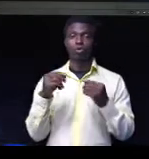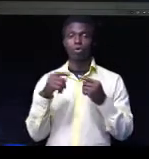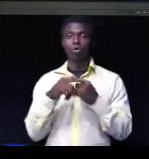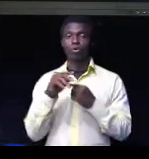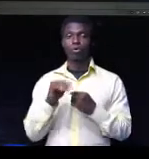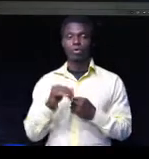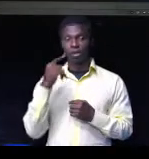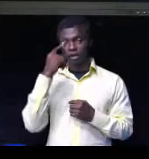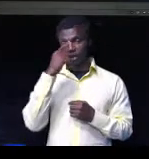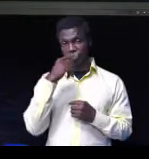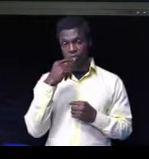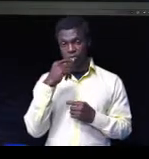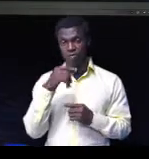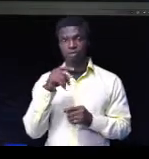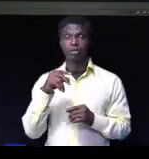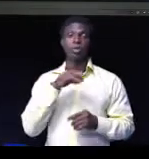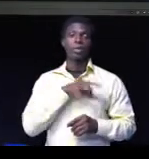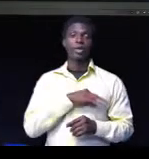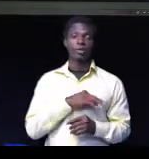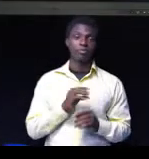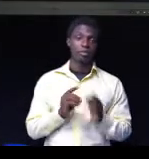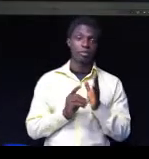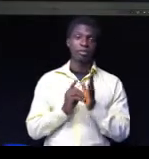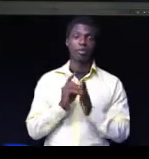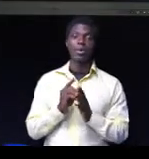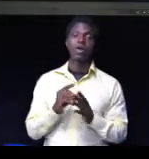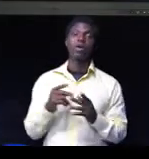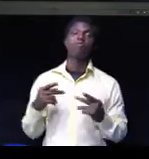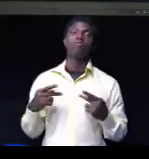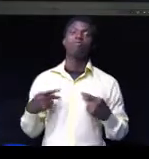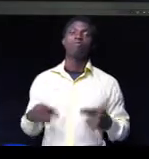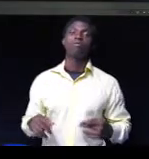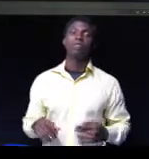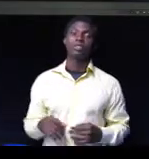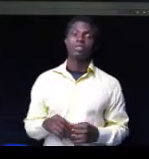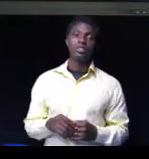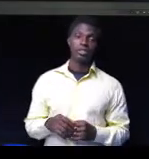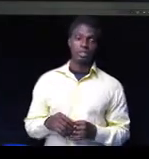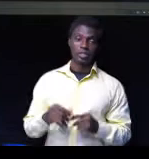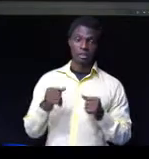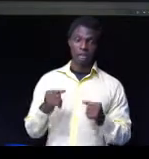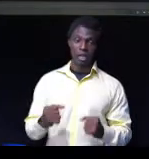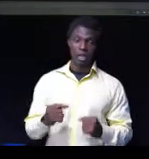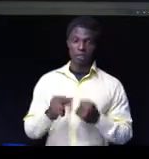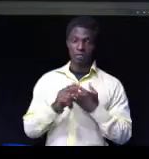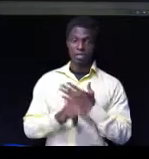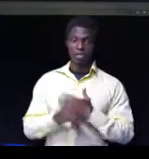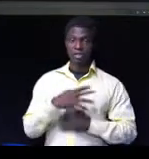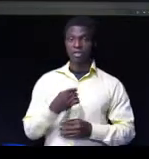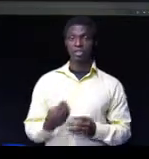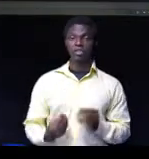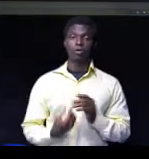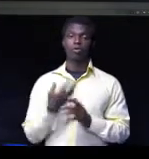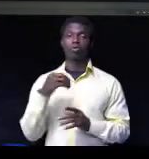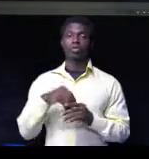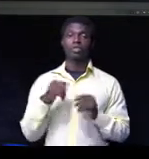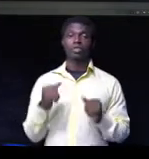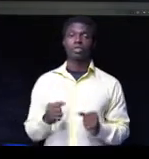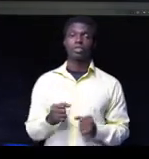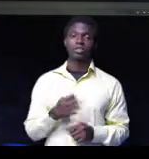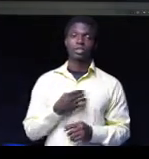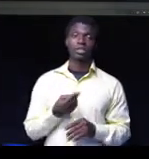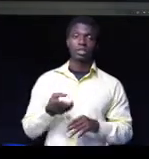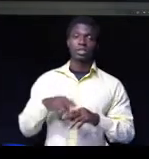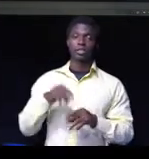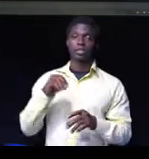That's another rule. And you cannot touch the opponent's face. Benefits of judo: developing physical fitness, growth in strength